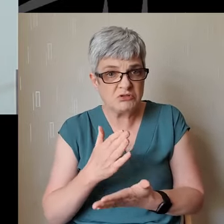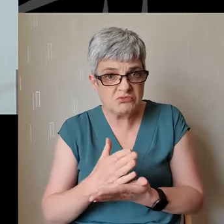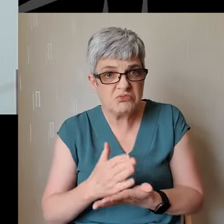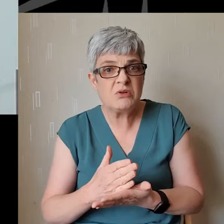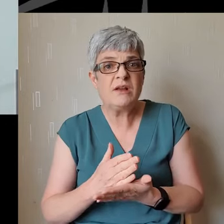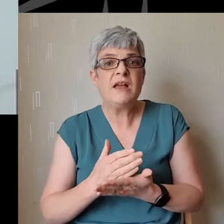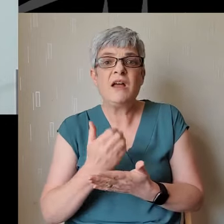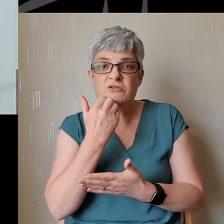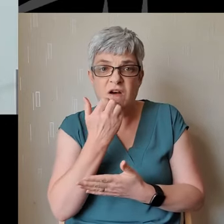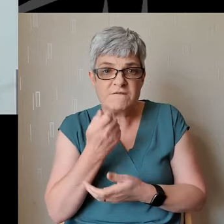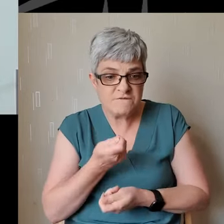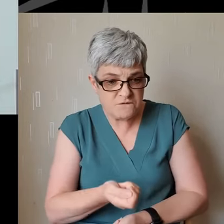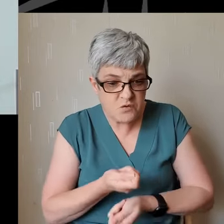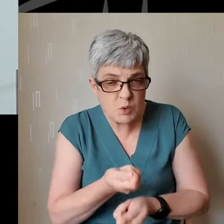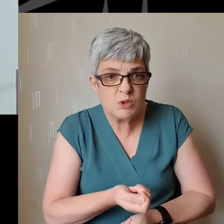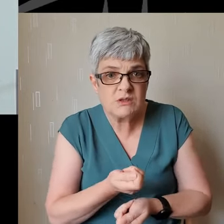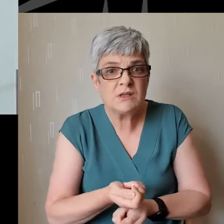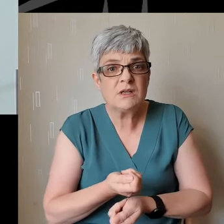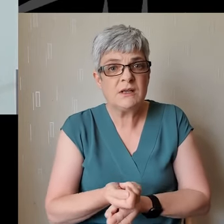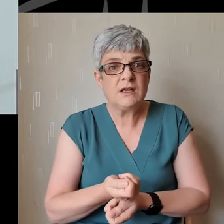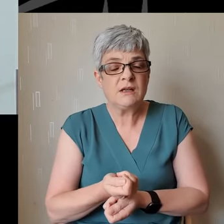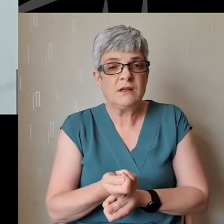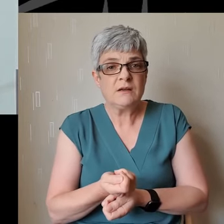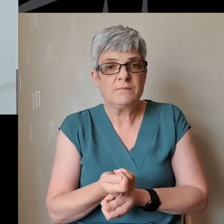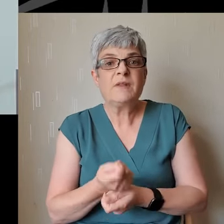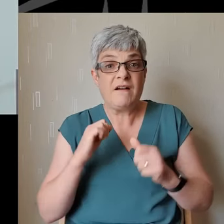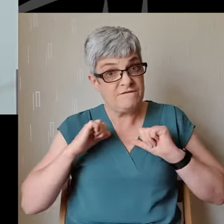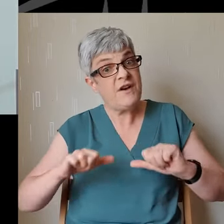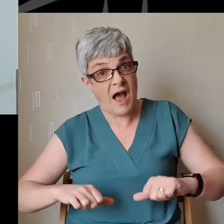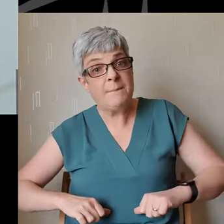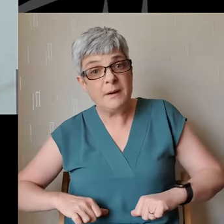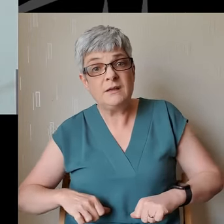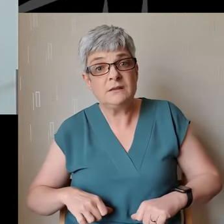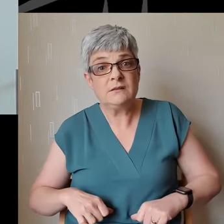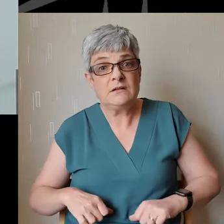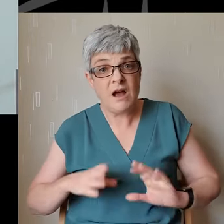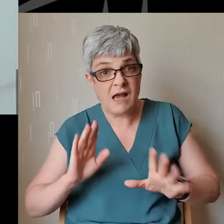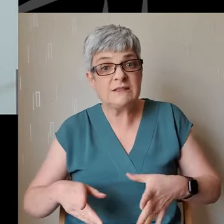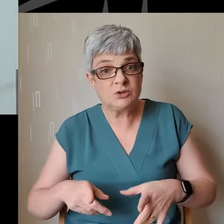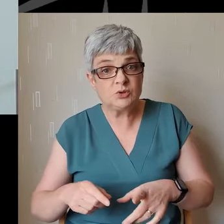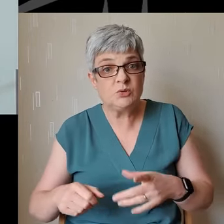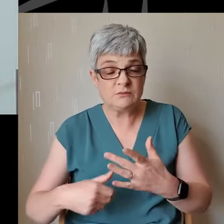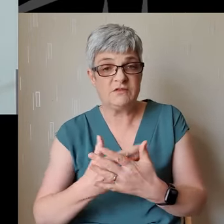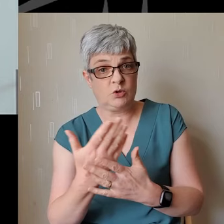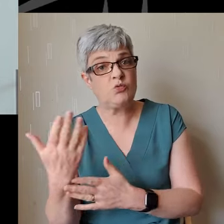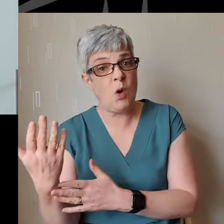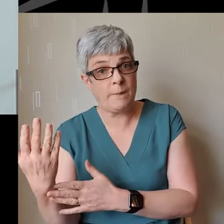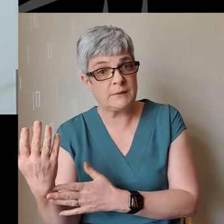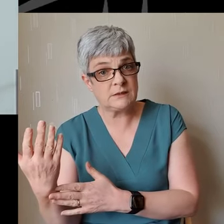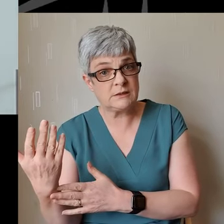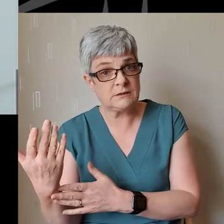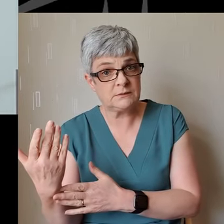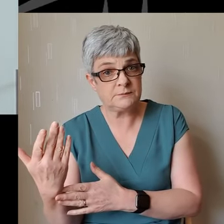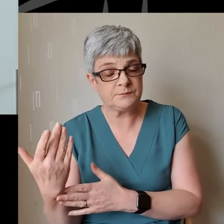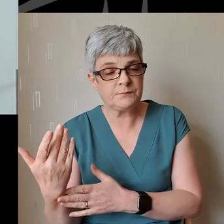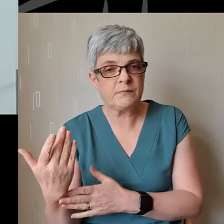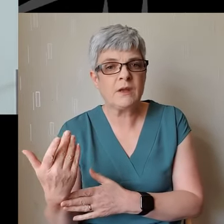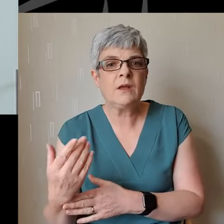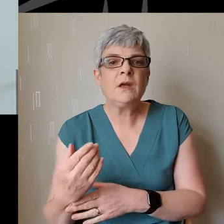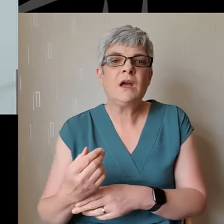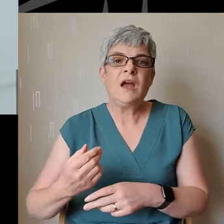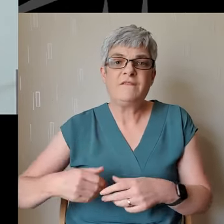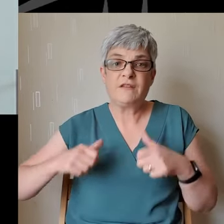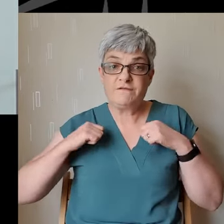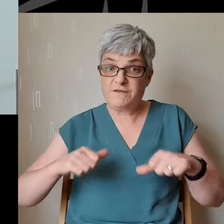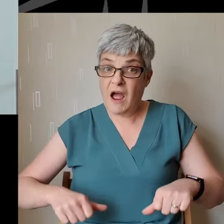fruit to grow and appear. Now, a farmer has to do these things for his crop to grow. But the farmer has